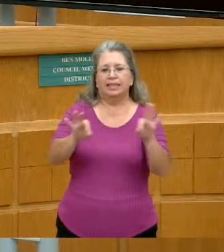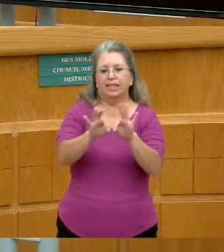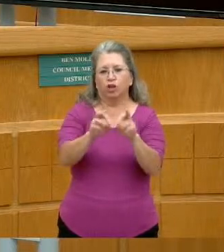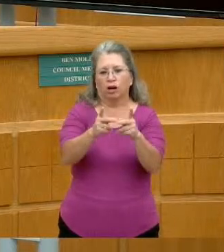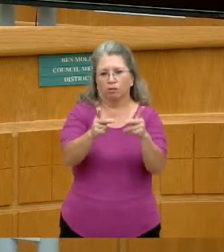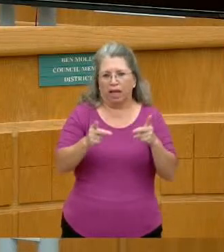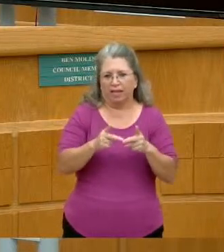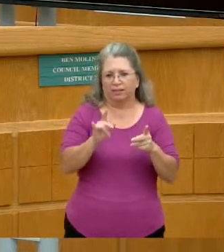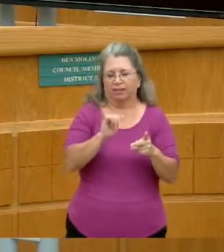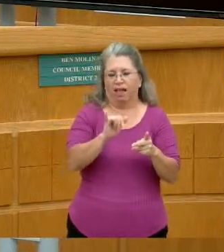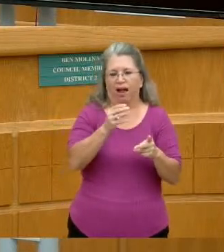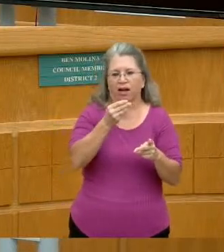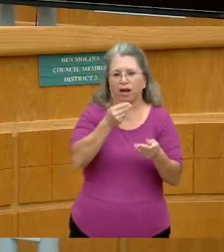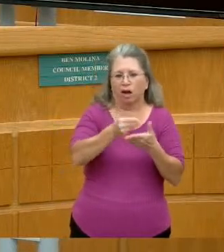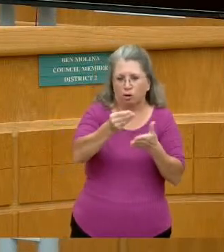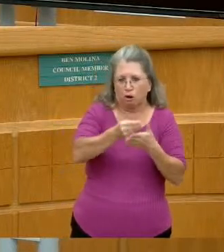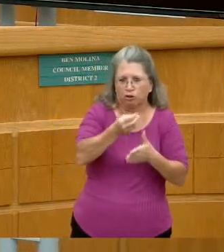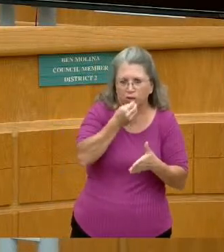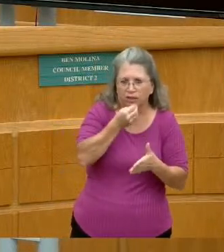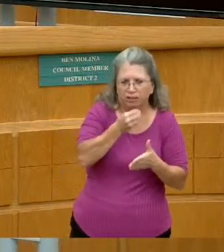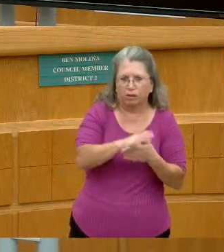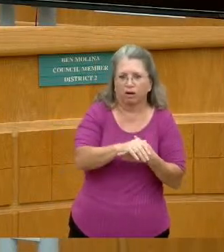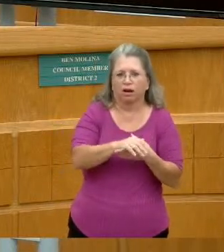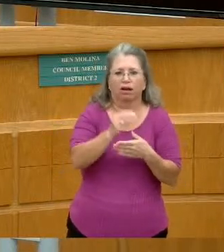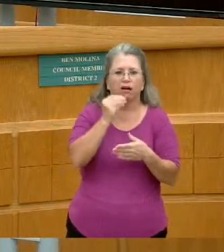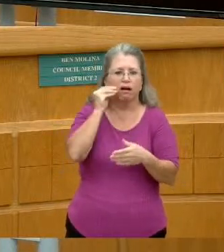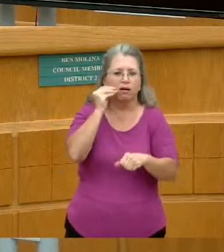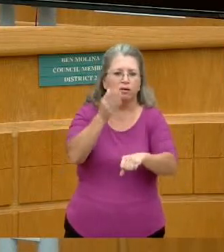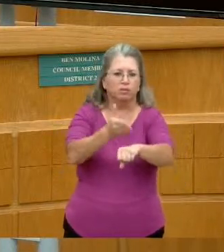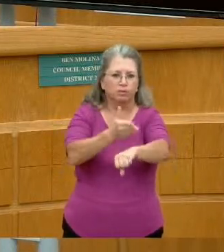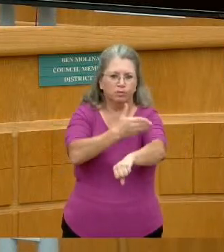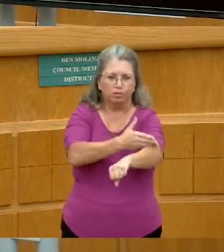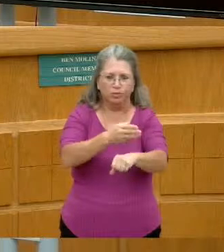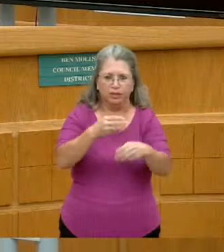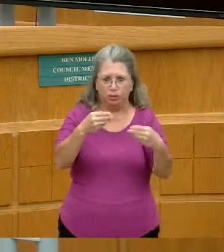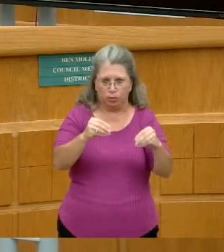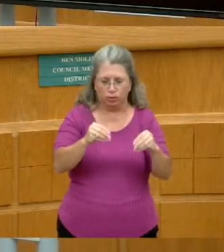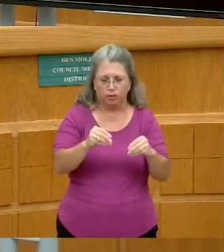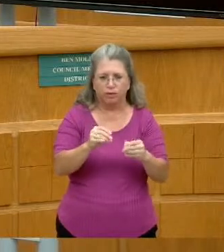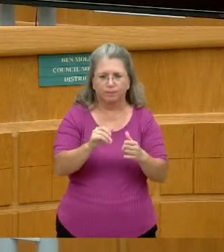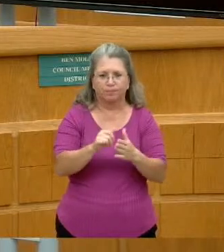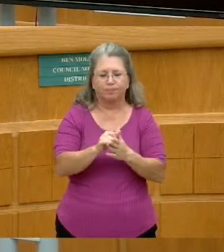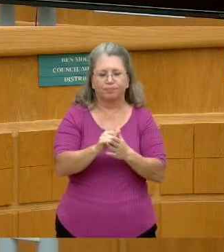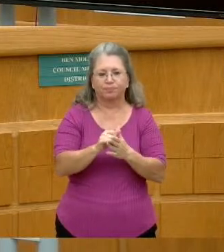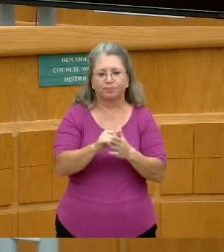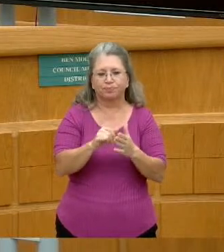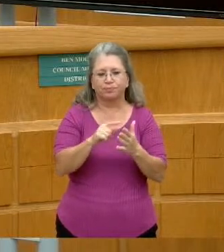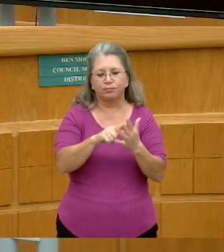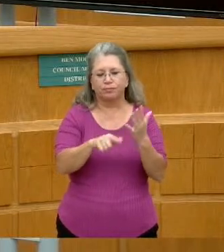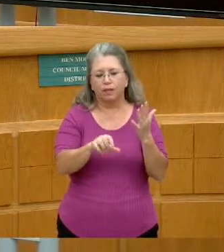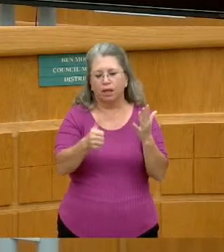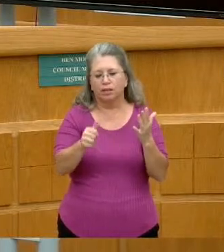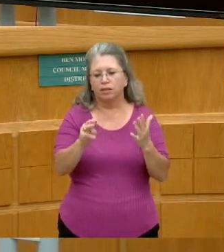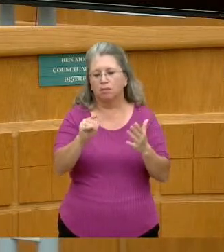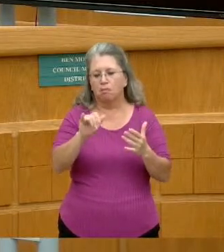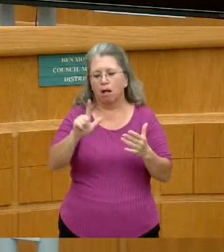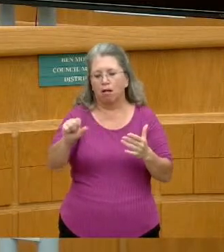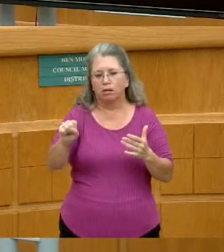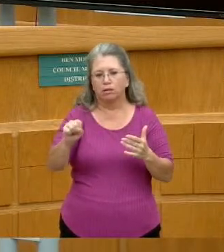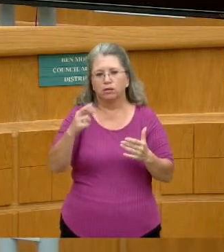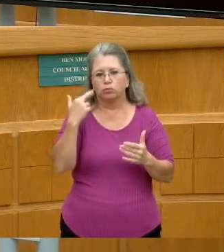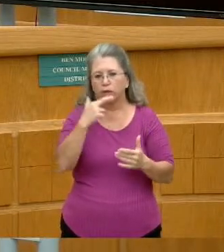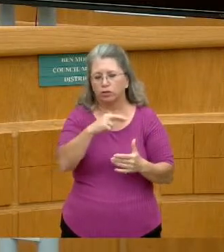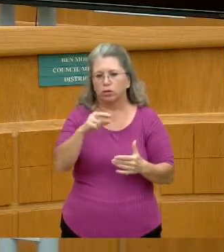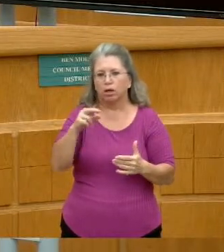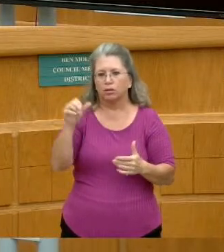as essential locations where people gather and are in one location, and then malls, restaurants, bars, and movies,